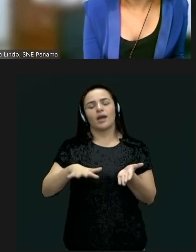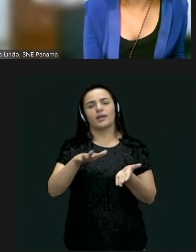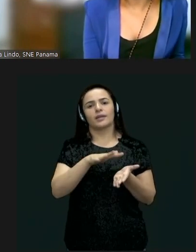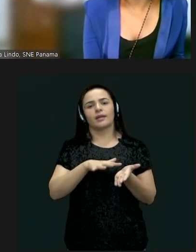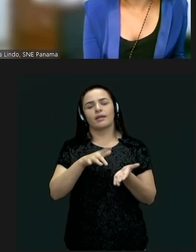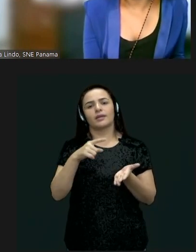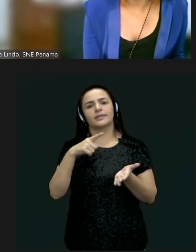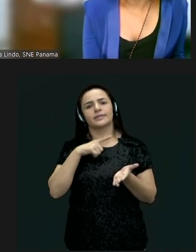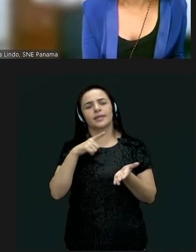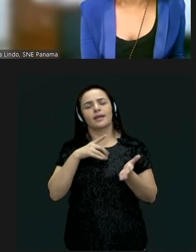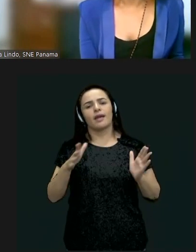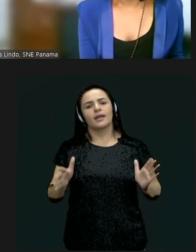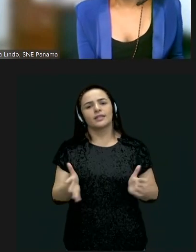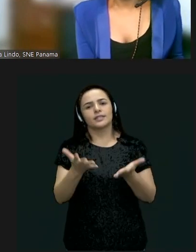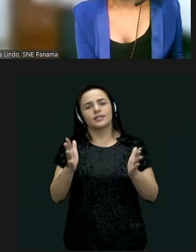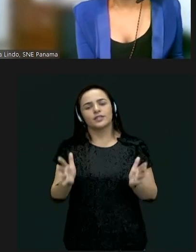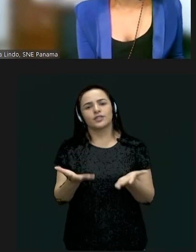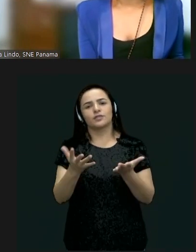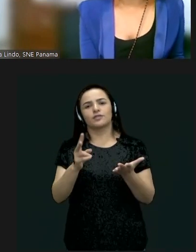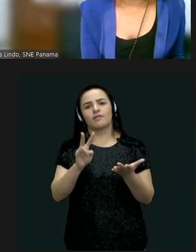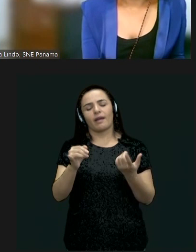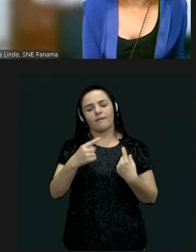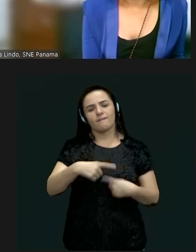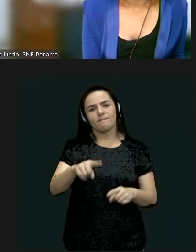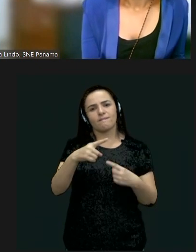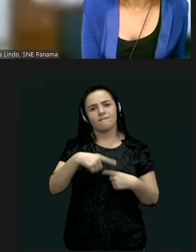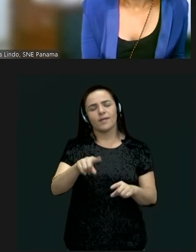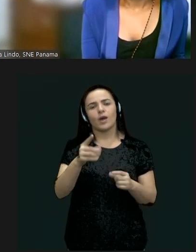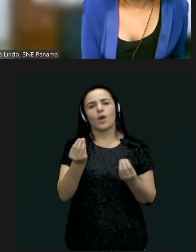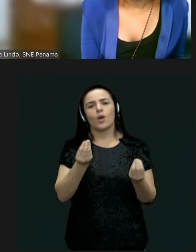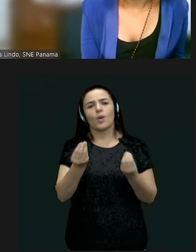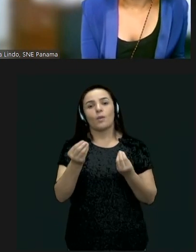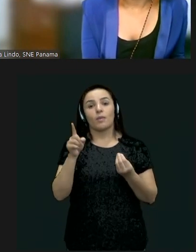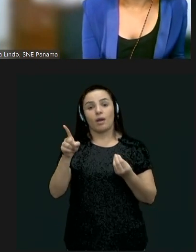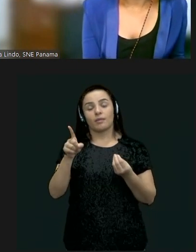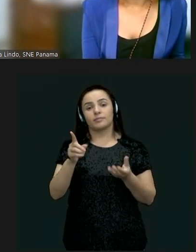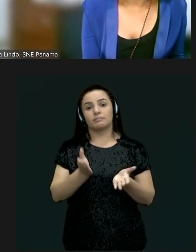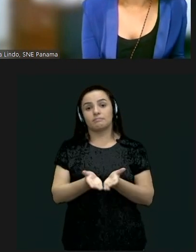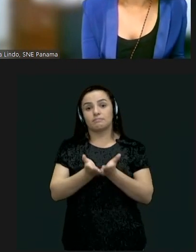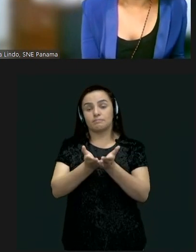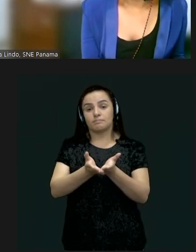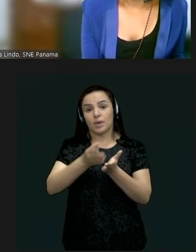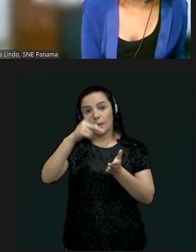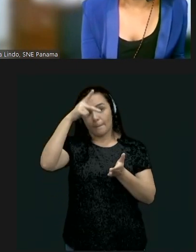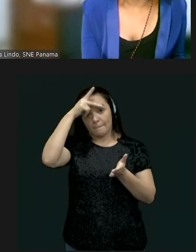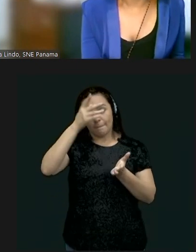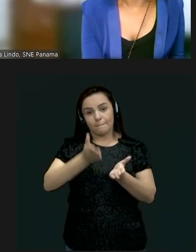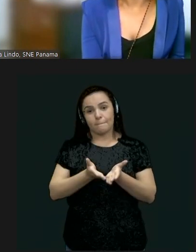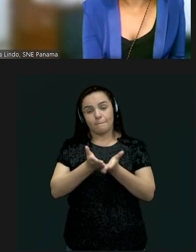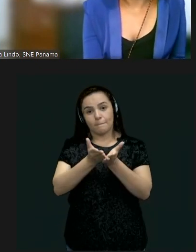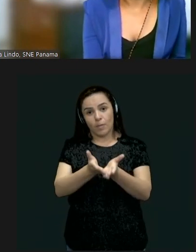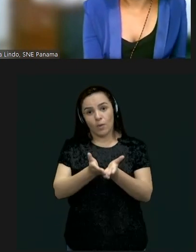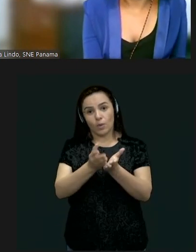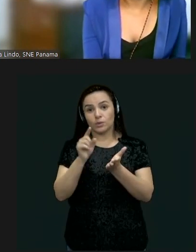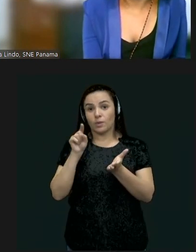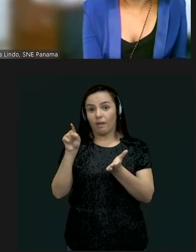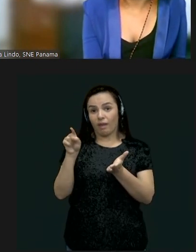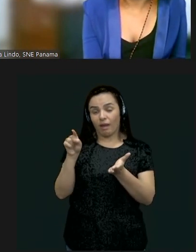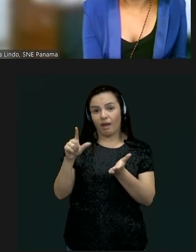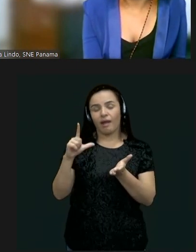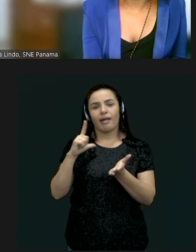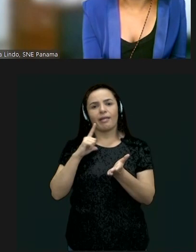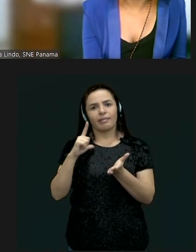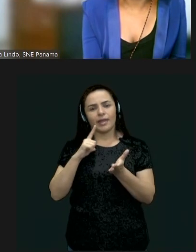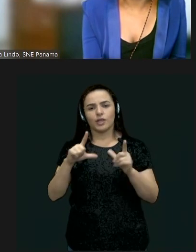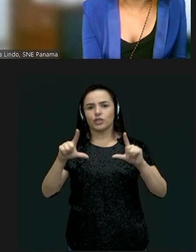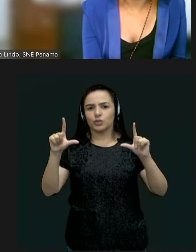level of incentive that we are going to promote to the ports that are reducing their carbon